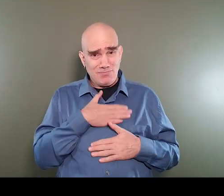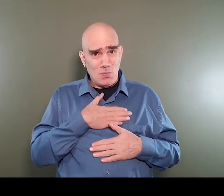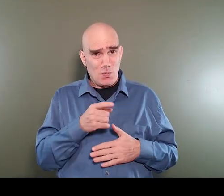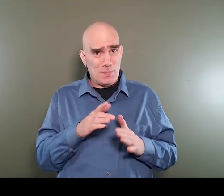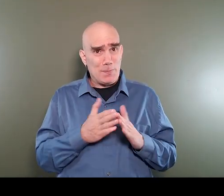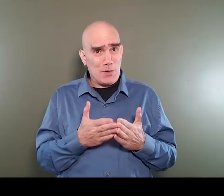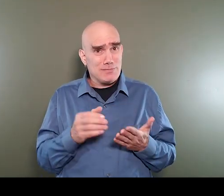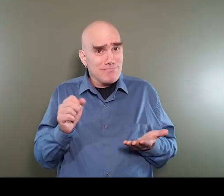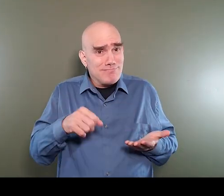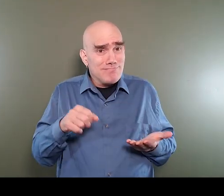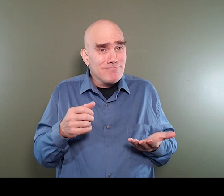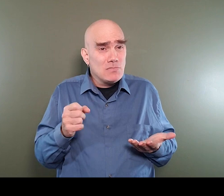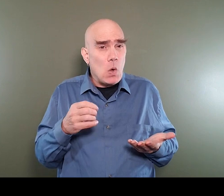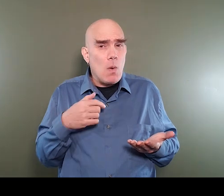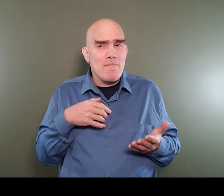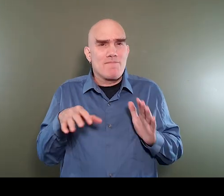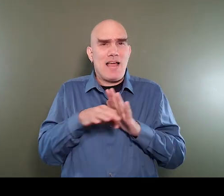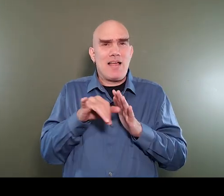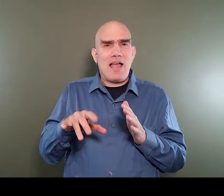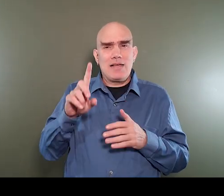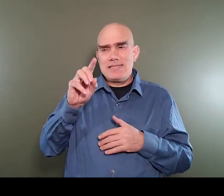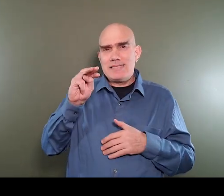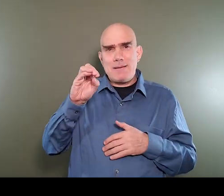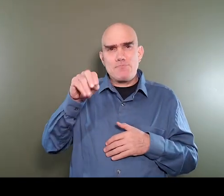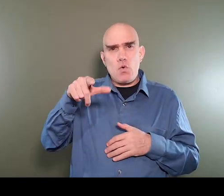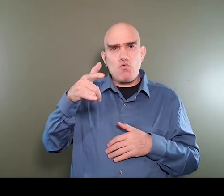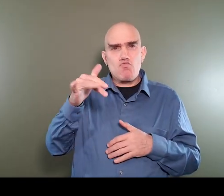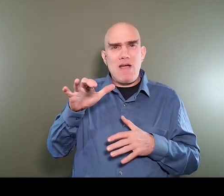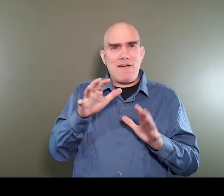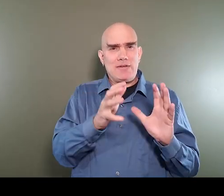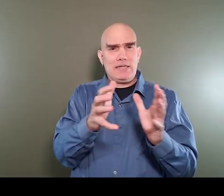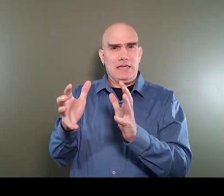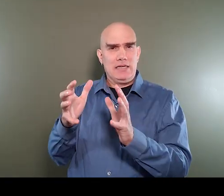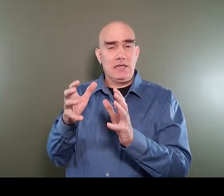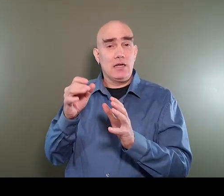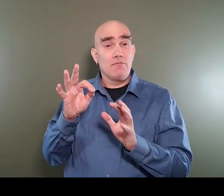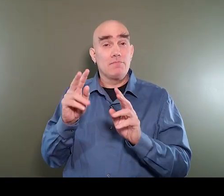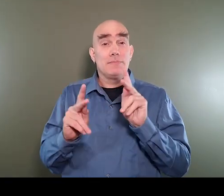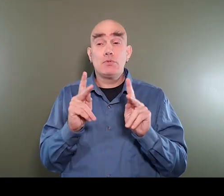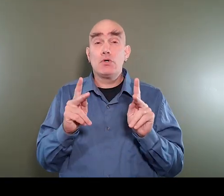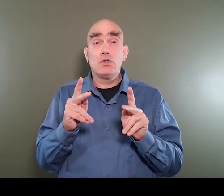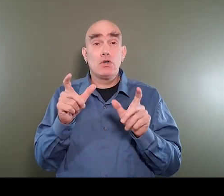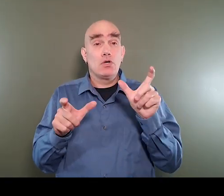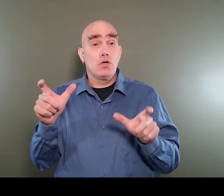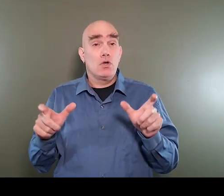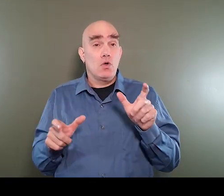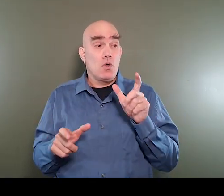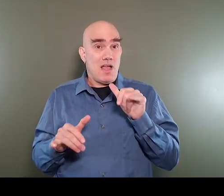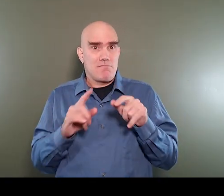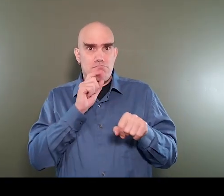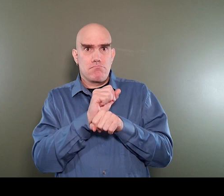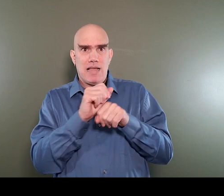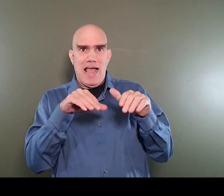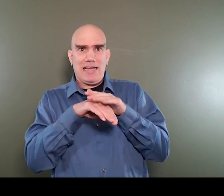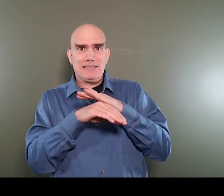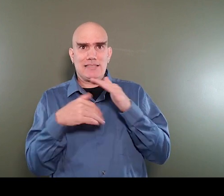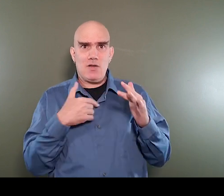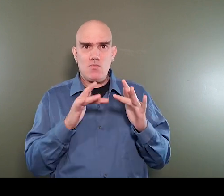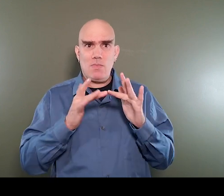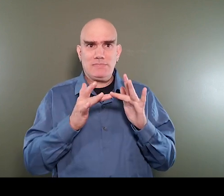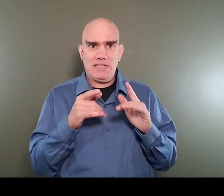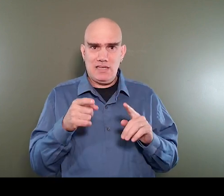And kids do enjoy those books. And we're finding that the demographics of people that are